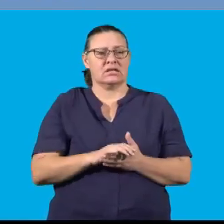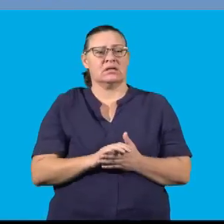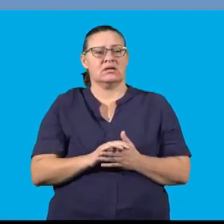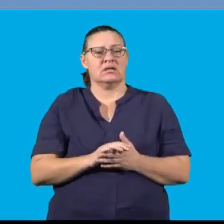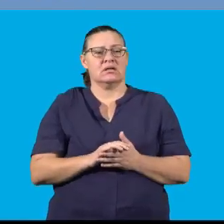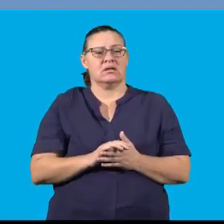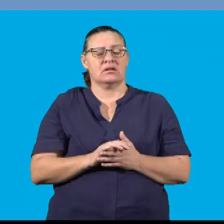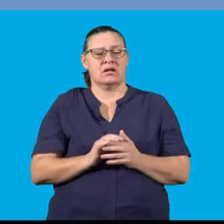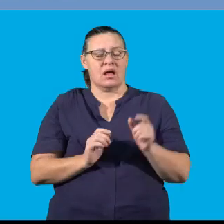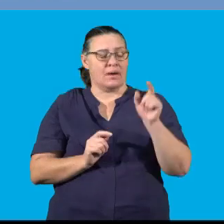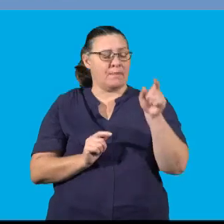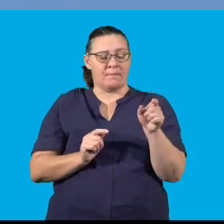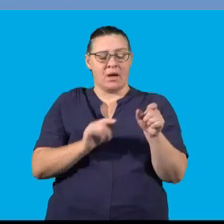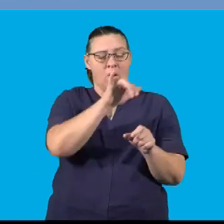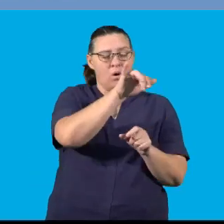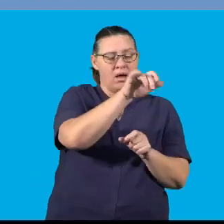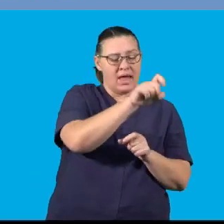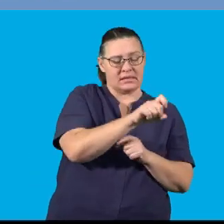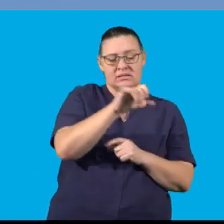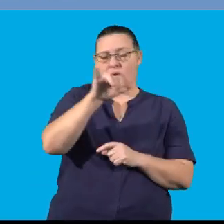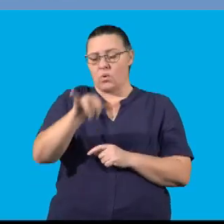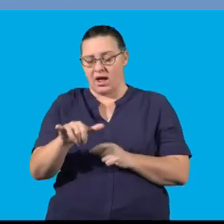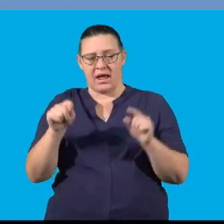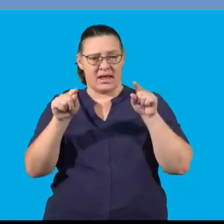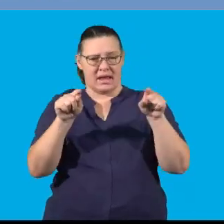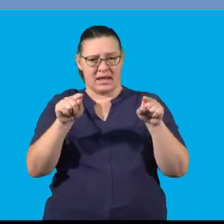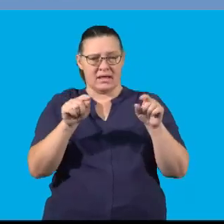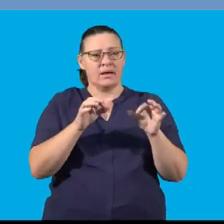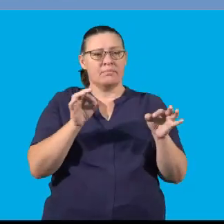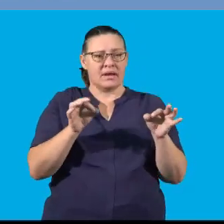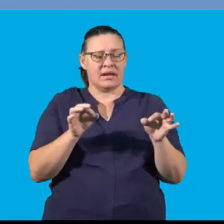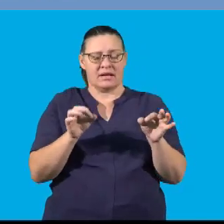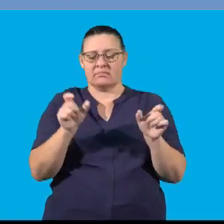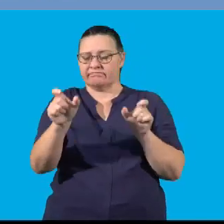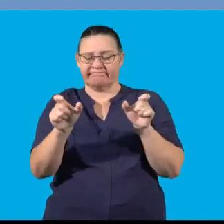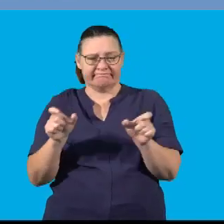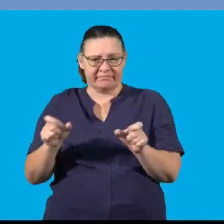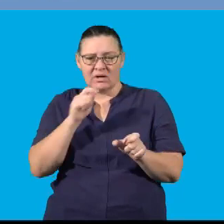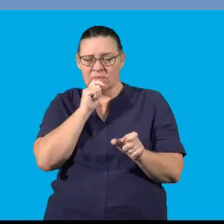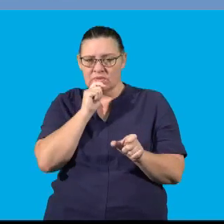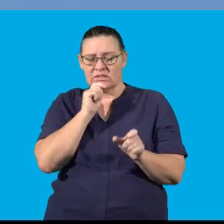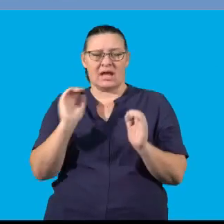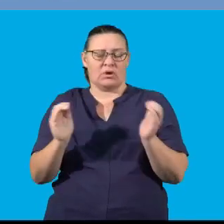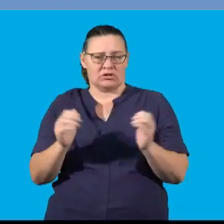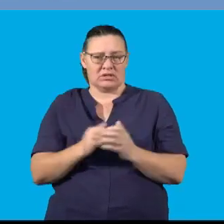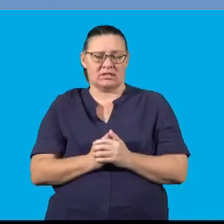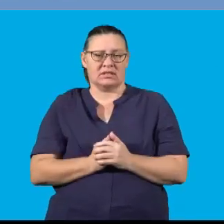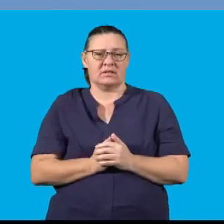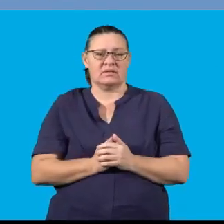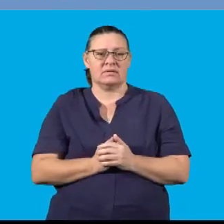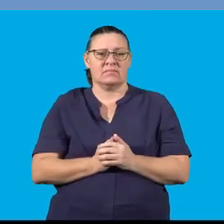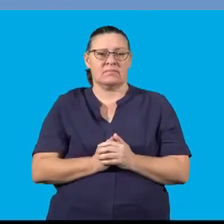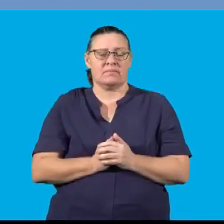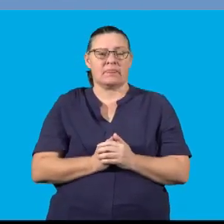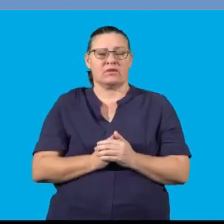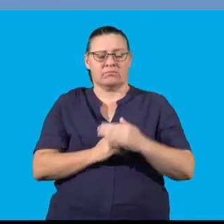coordinate geometry, and that's the branch of geometry where geometric figures are described using algebraic equations. So in other words, it's geometry